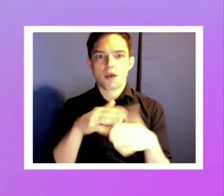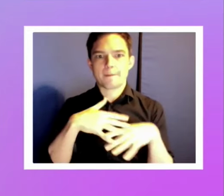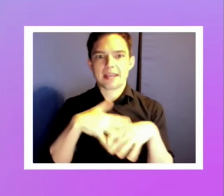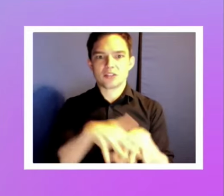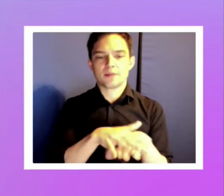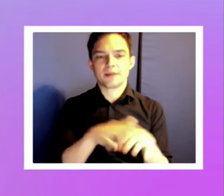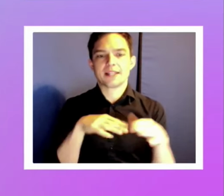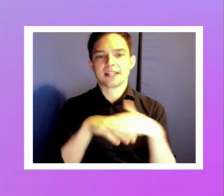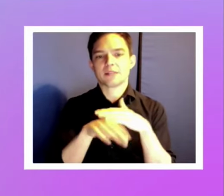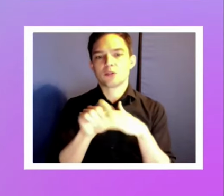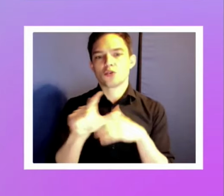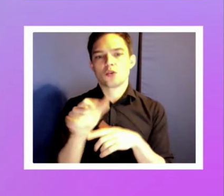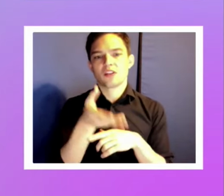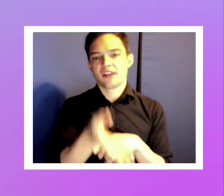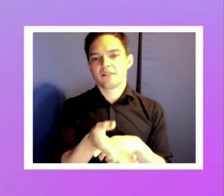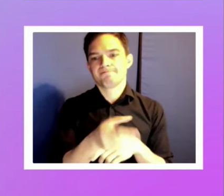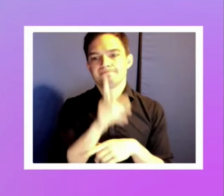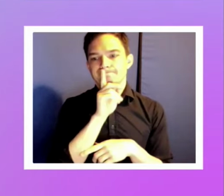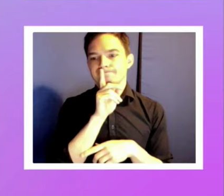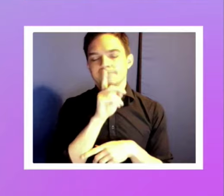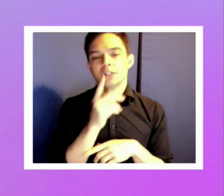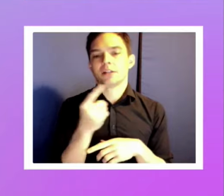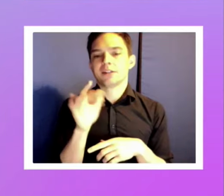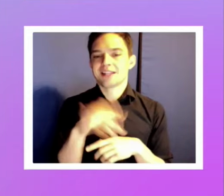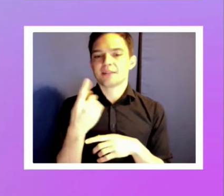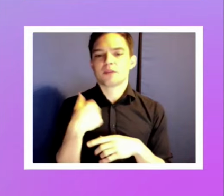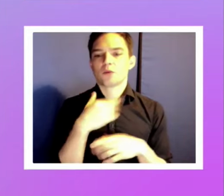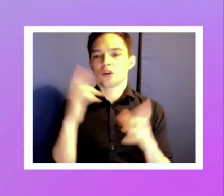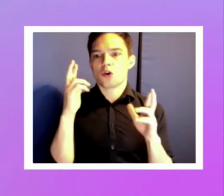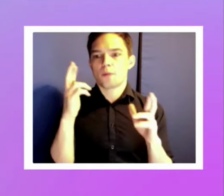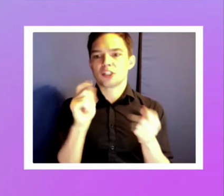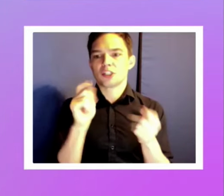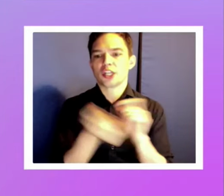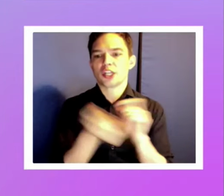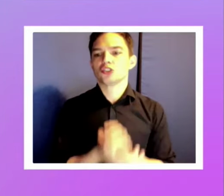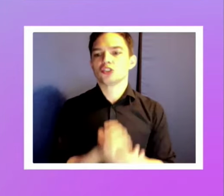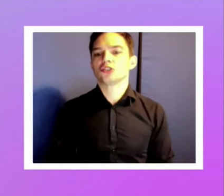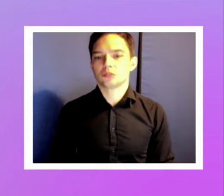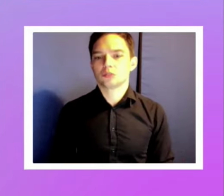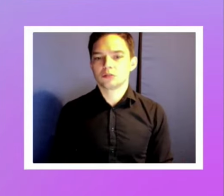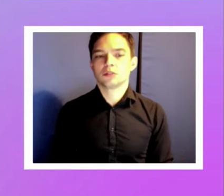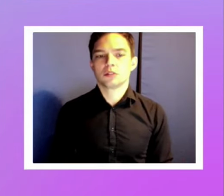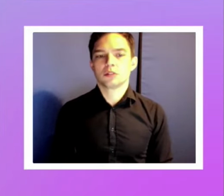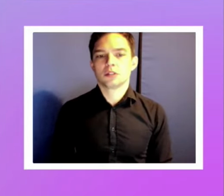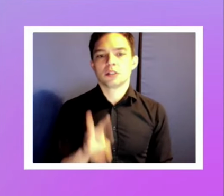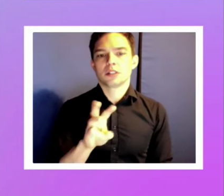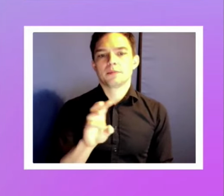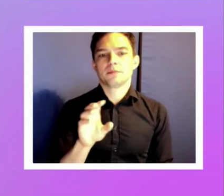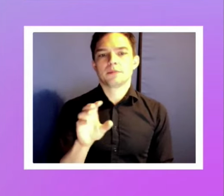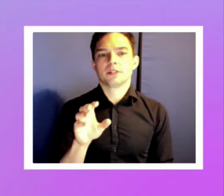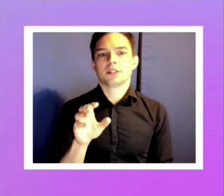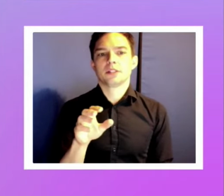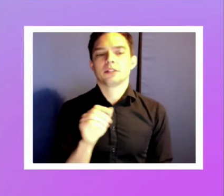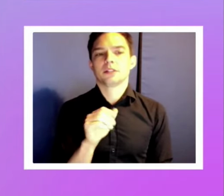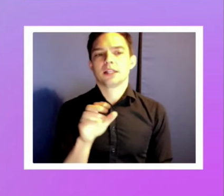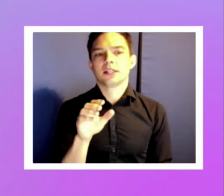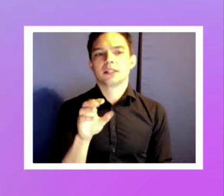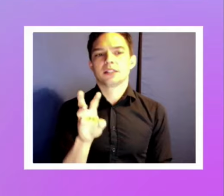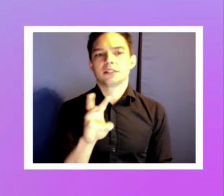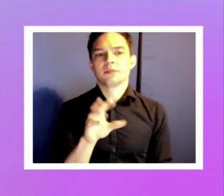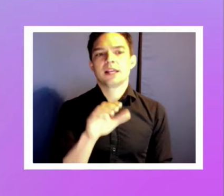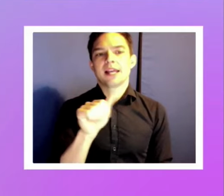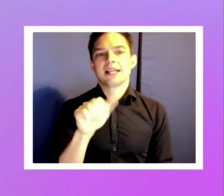that list. That is something we are hoping to change. So the W3C website will